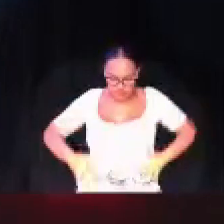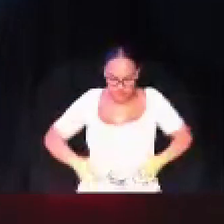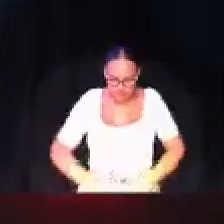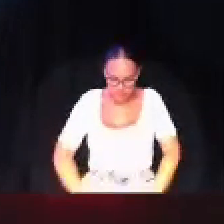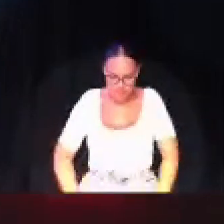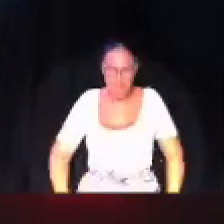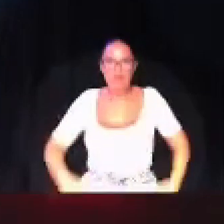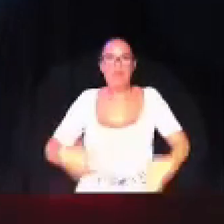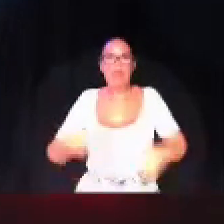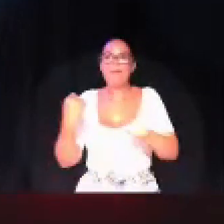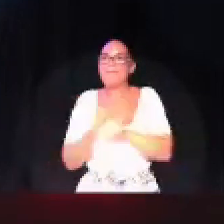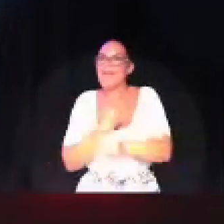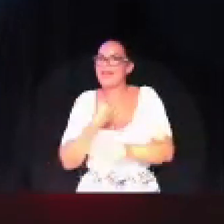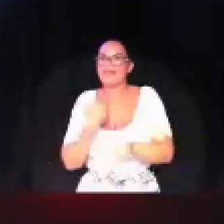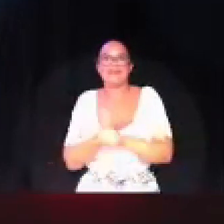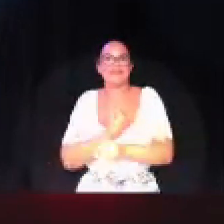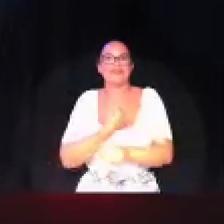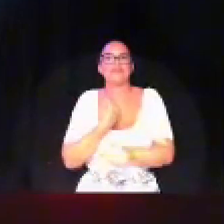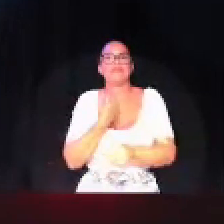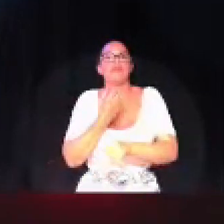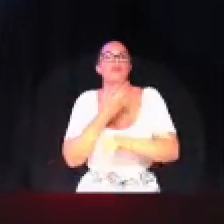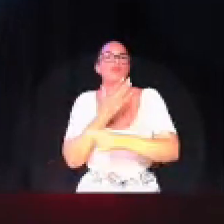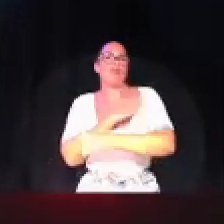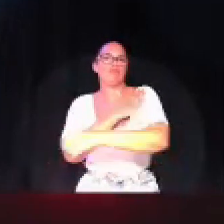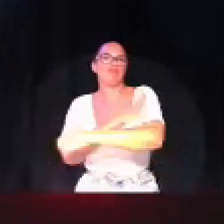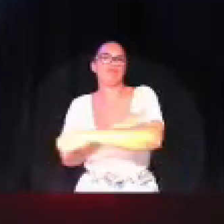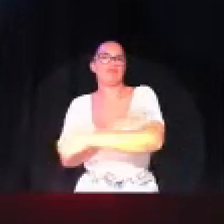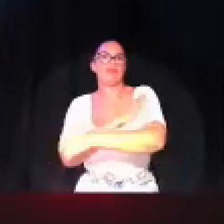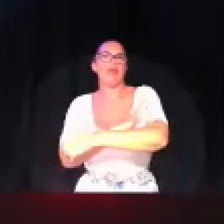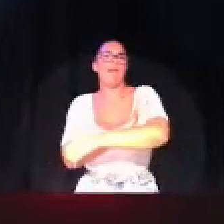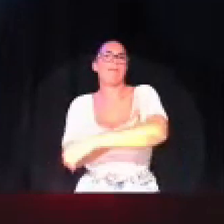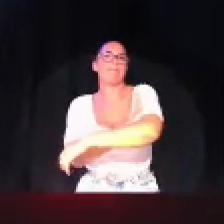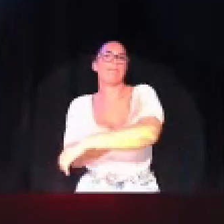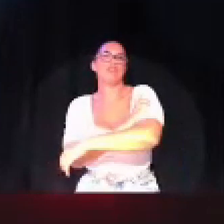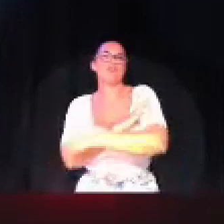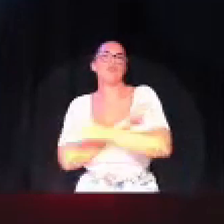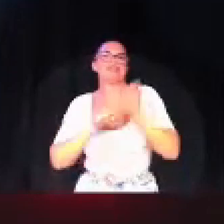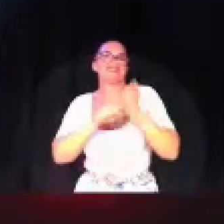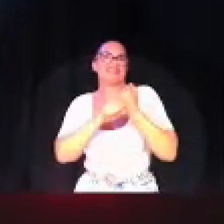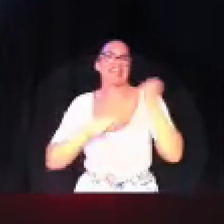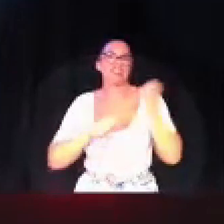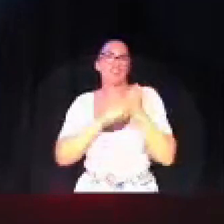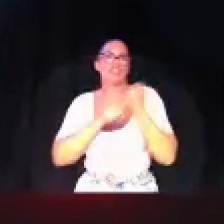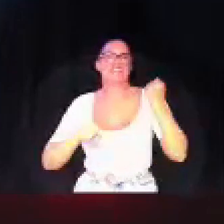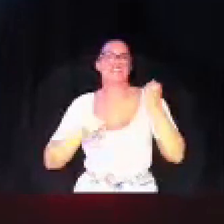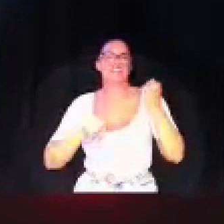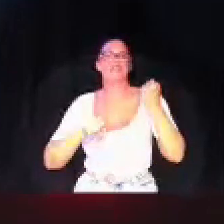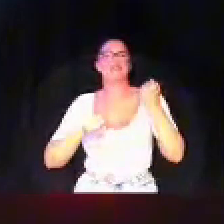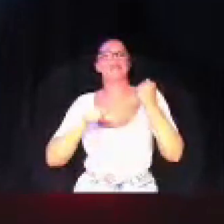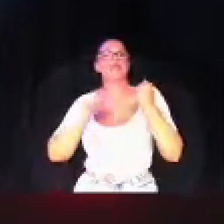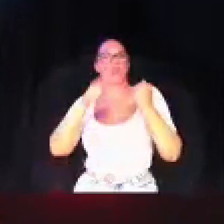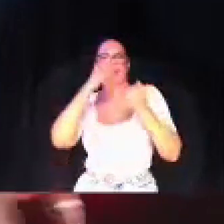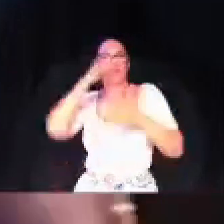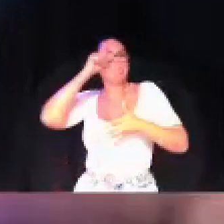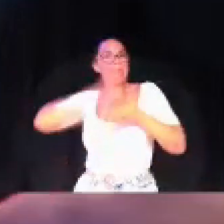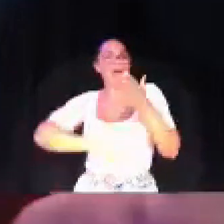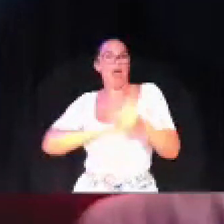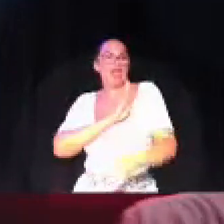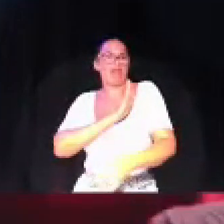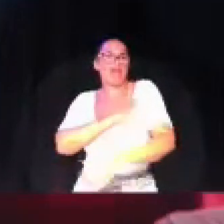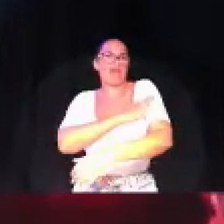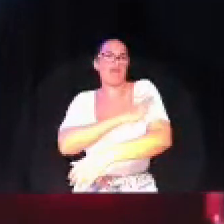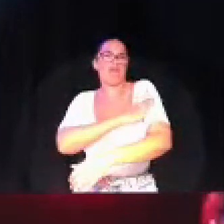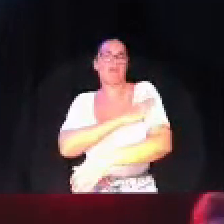so there's like boards for the muscle tension sensors. So I didn't make all of the kind of, so it's all kind of housed within